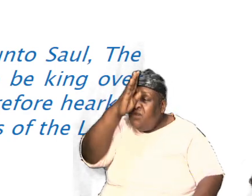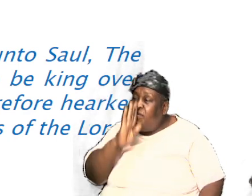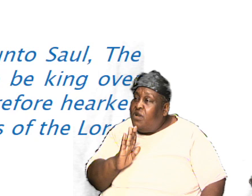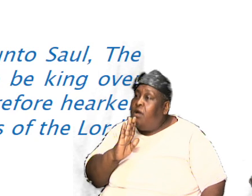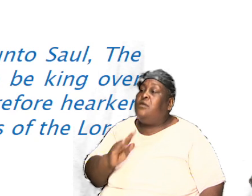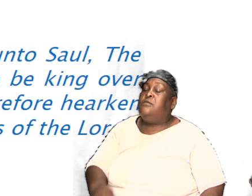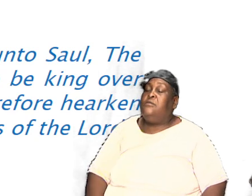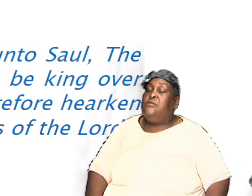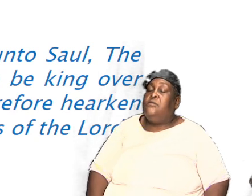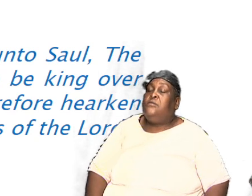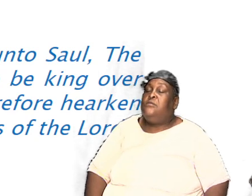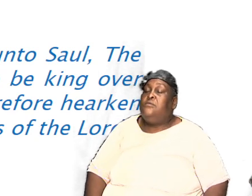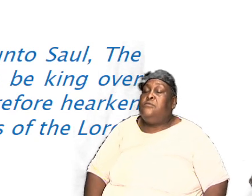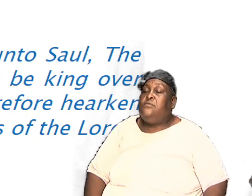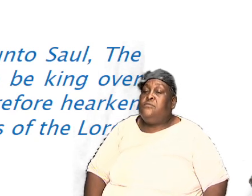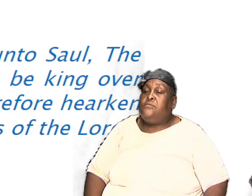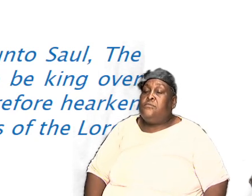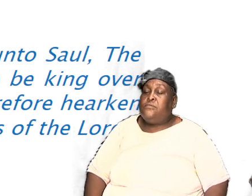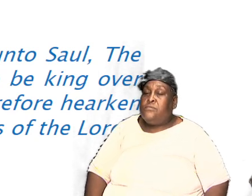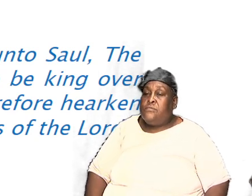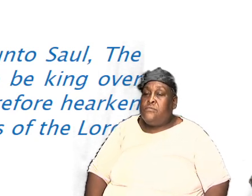Lord.